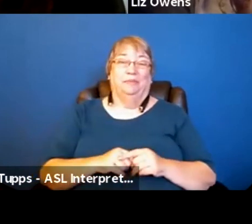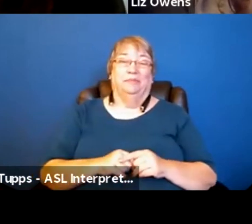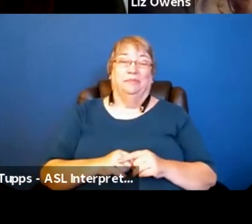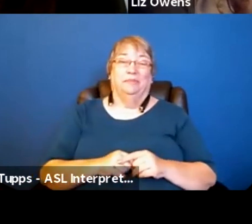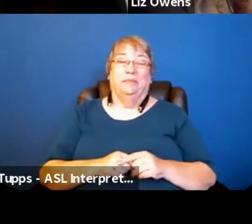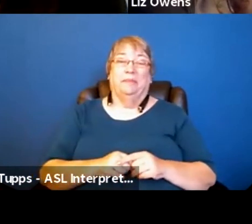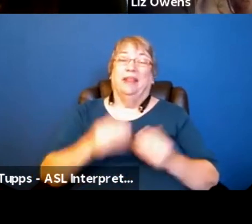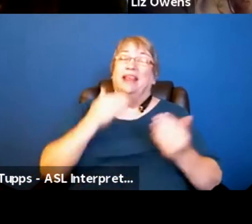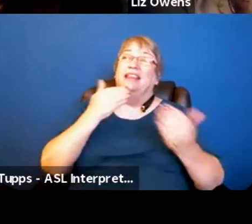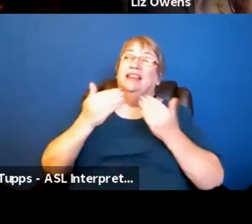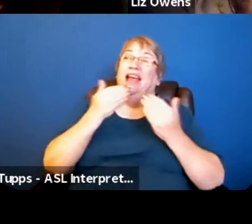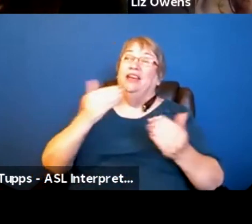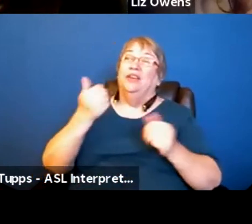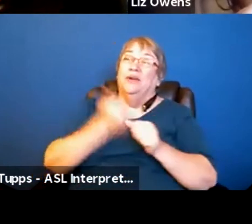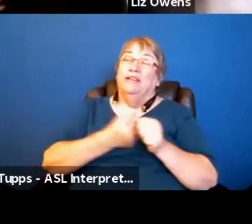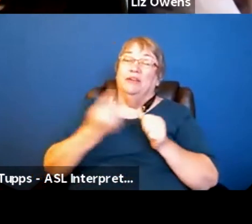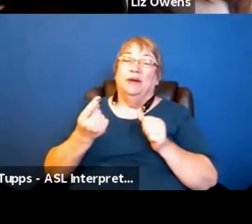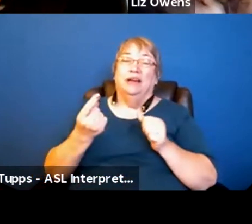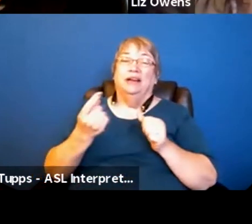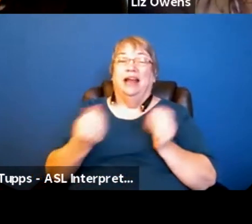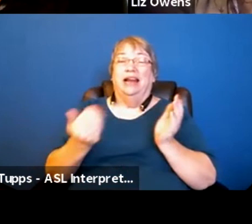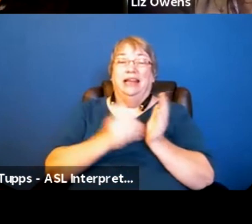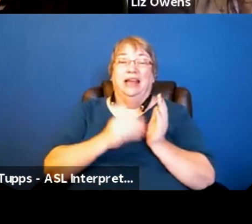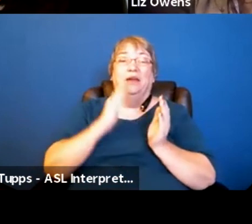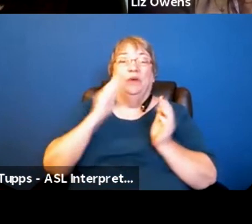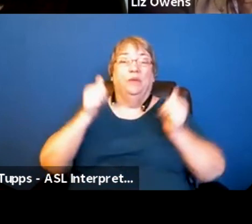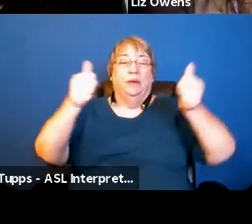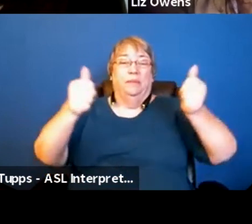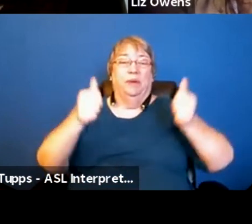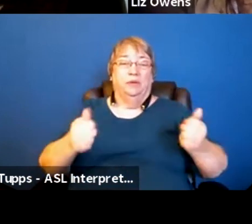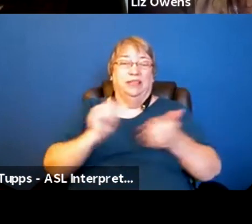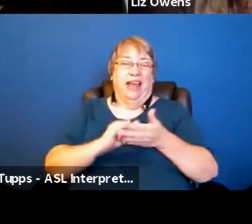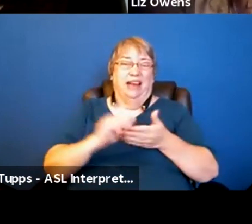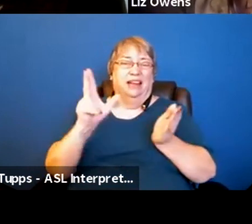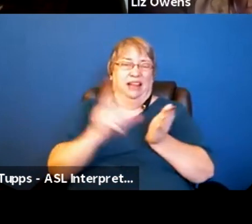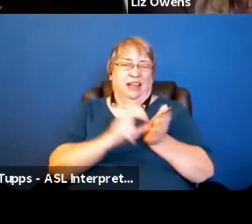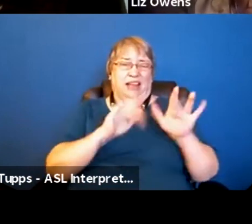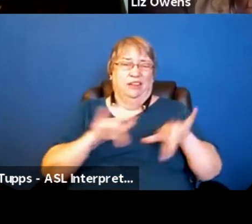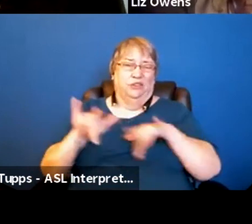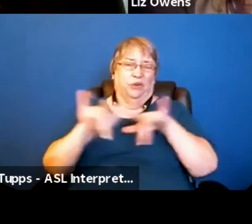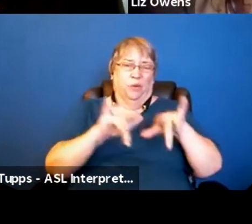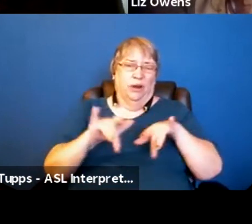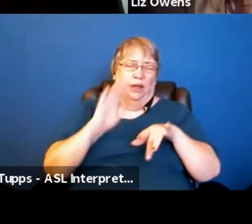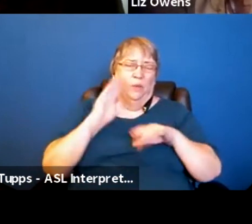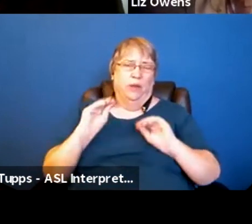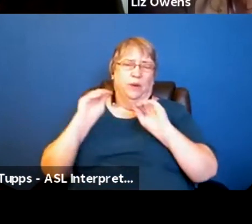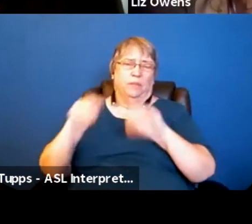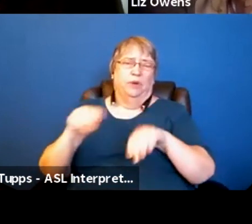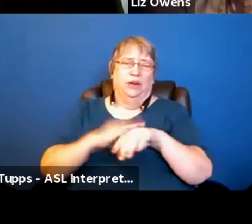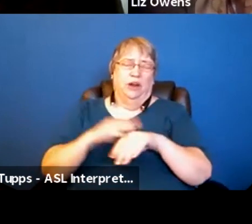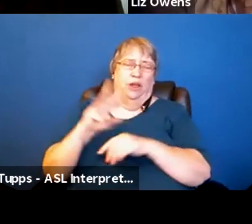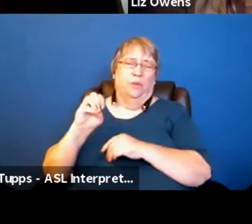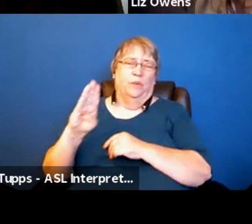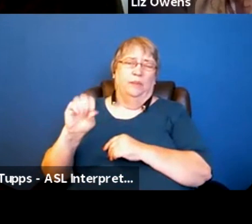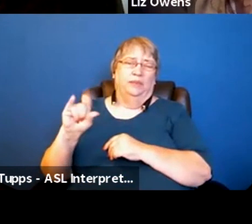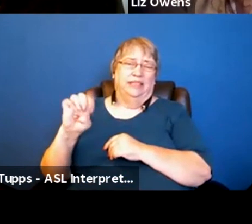Yes, thanks so much, everybody. And again, this will be posted, this recording will be posted on our website. We'll post it on this behavioral health needs